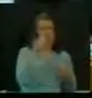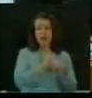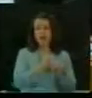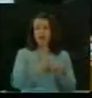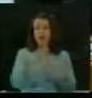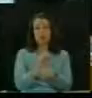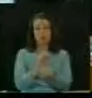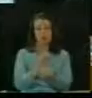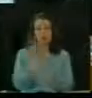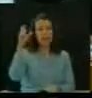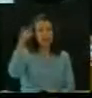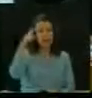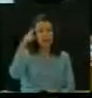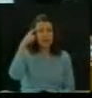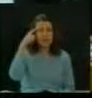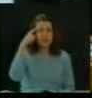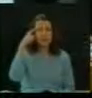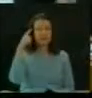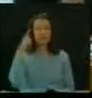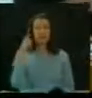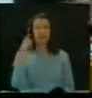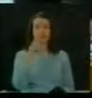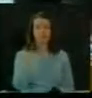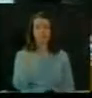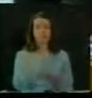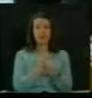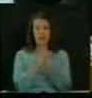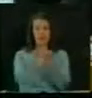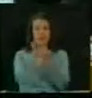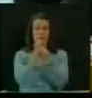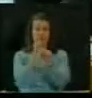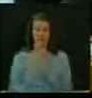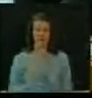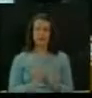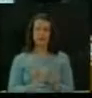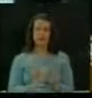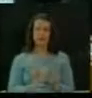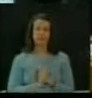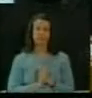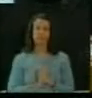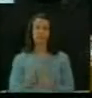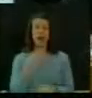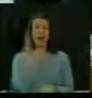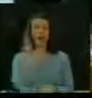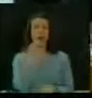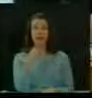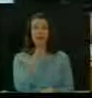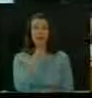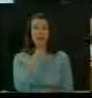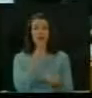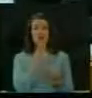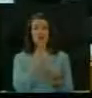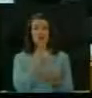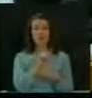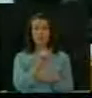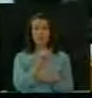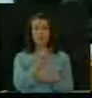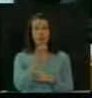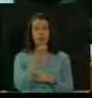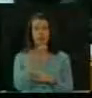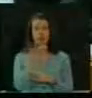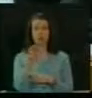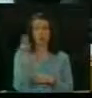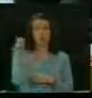official to every employee who is affected by this. I will say that I've talked with David Connor, who is the head of